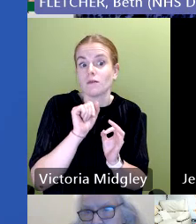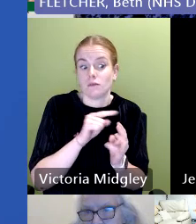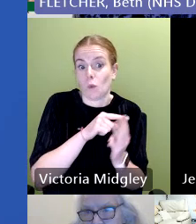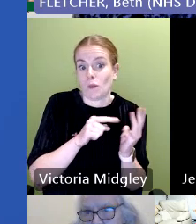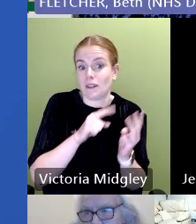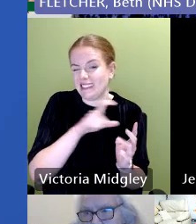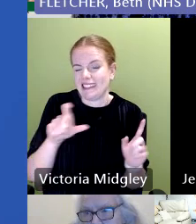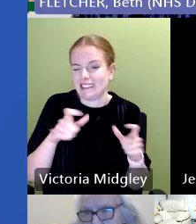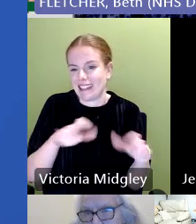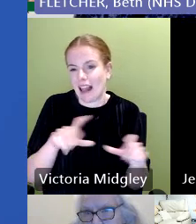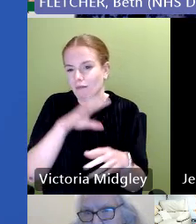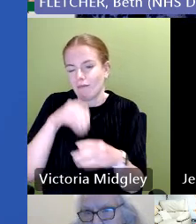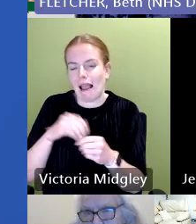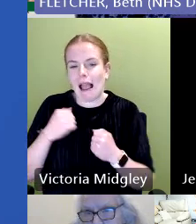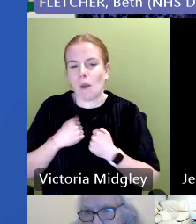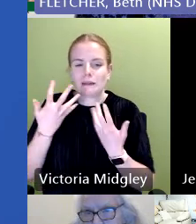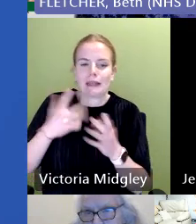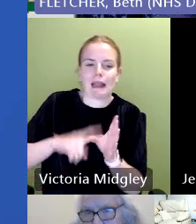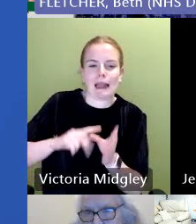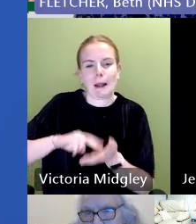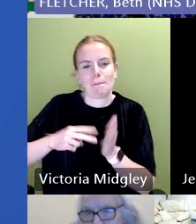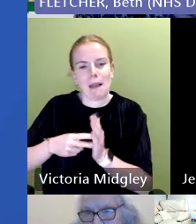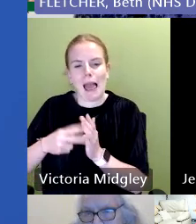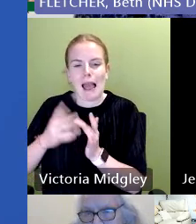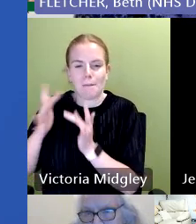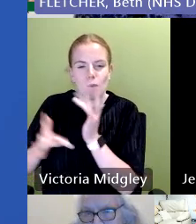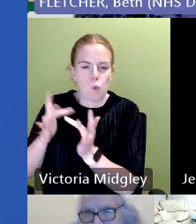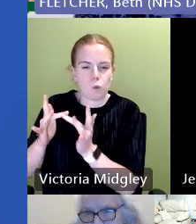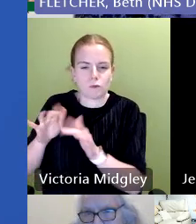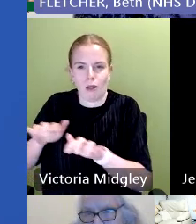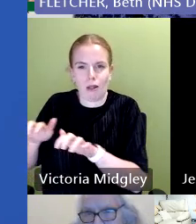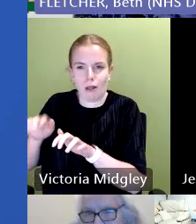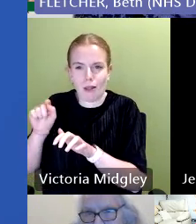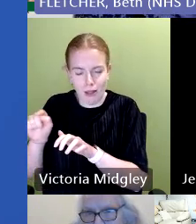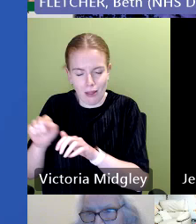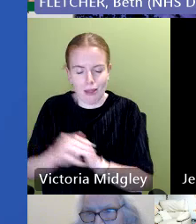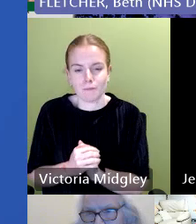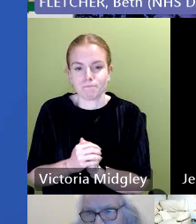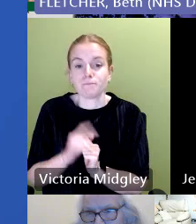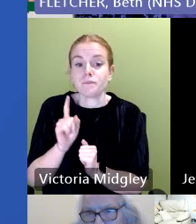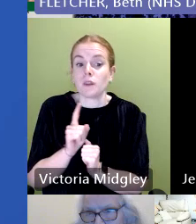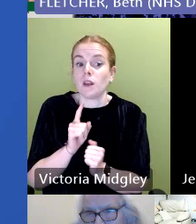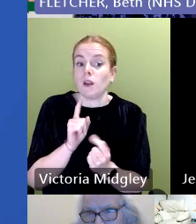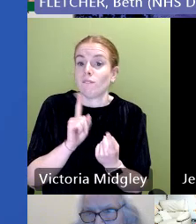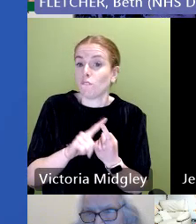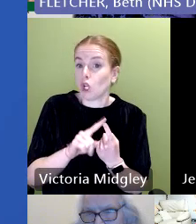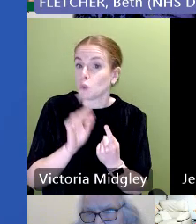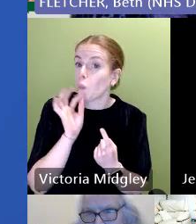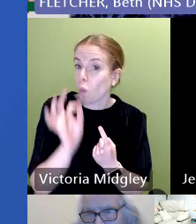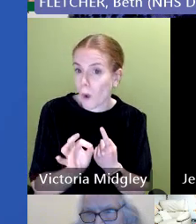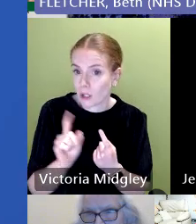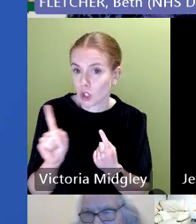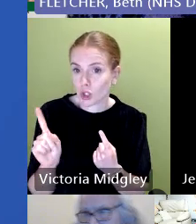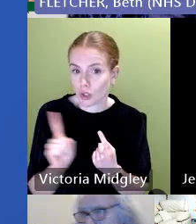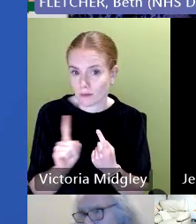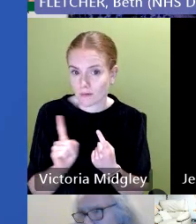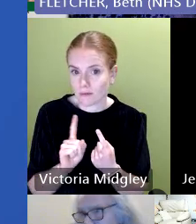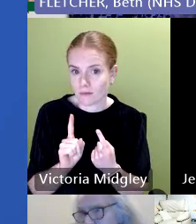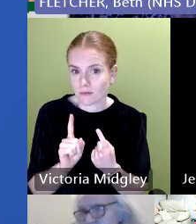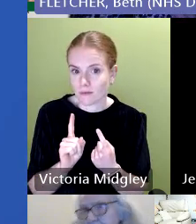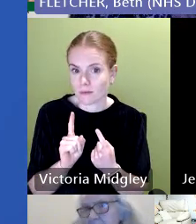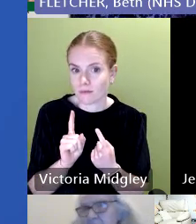a dreaming exercise. So we're looking at aspirations. So I'll go on to the first question. I've only got one